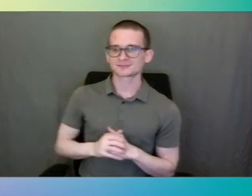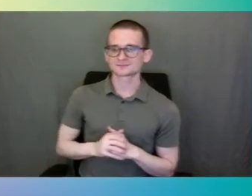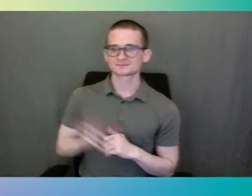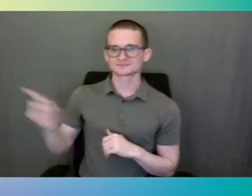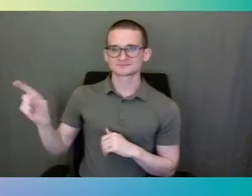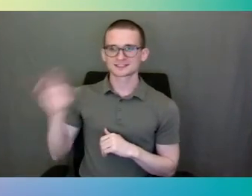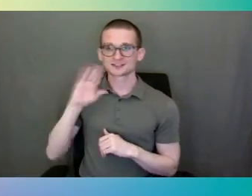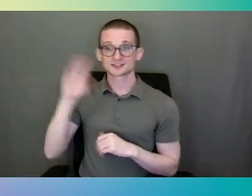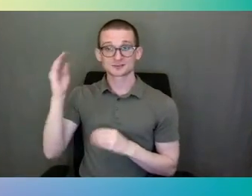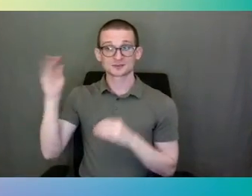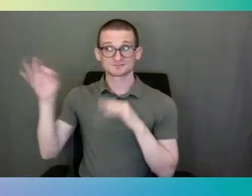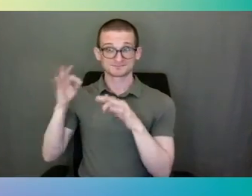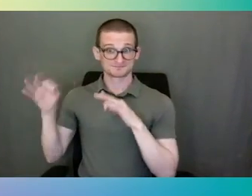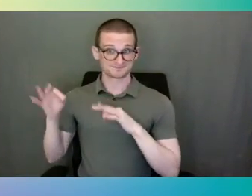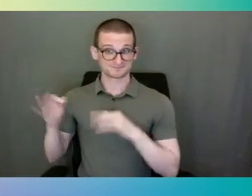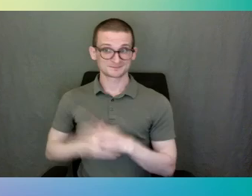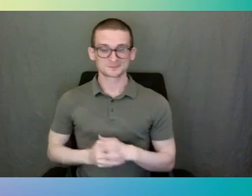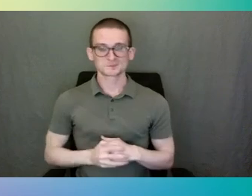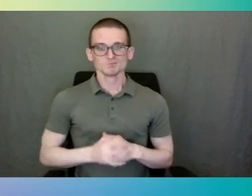know.